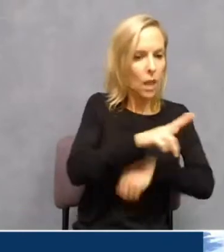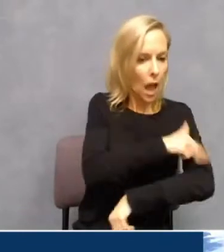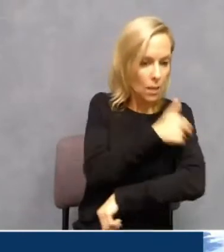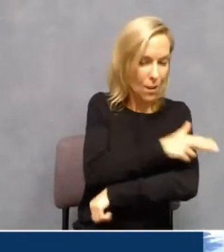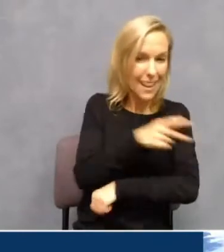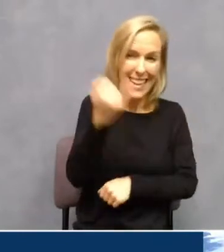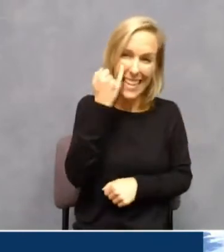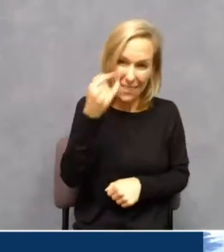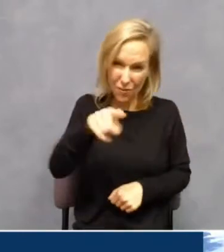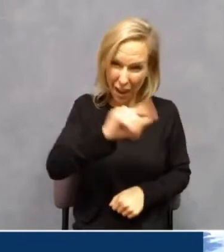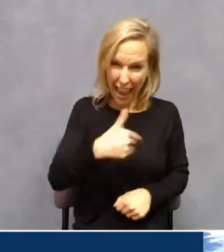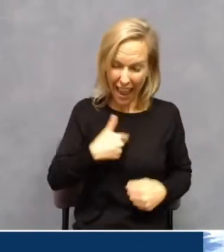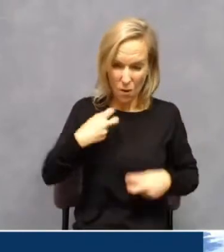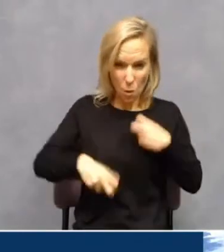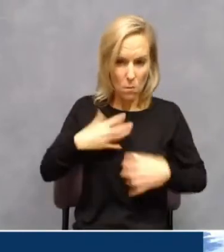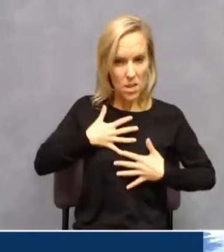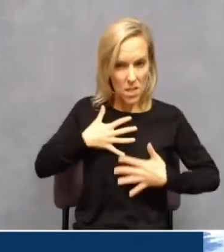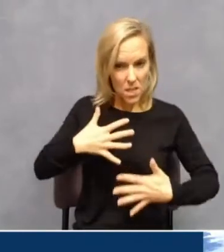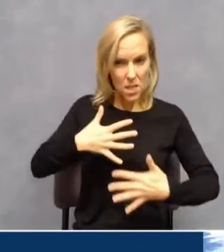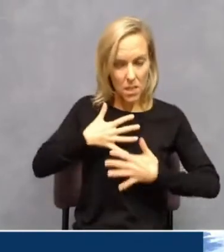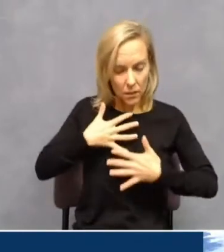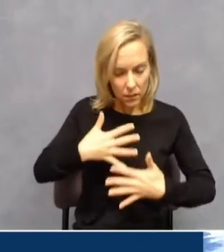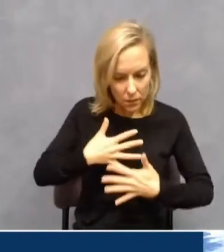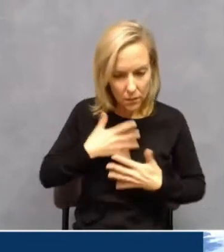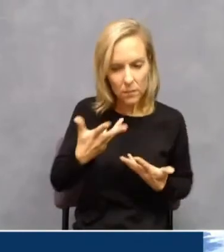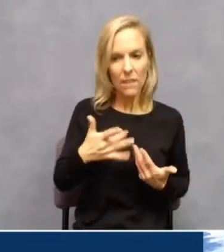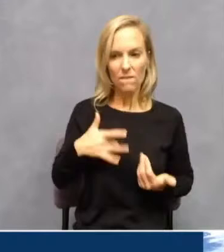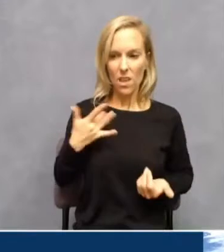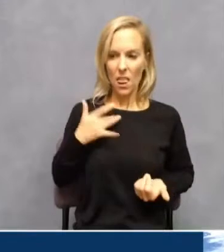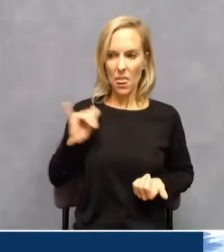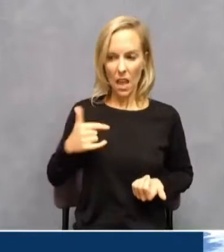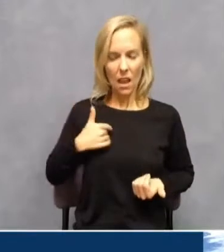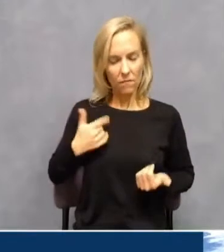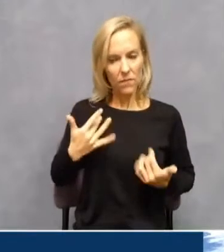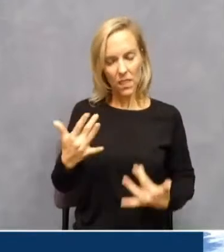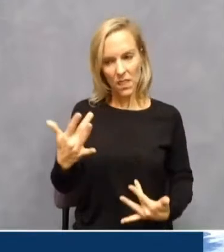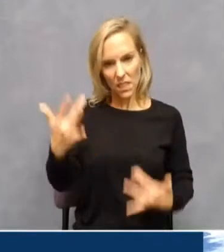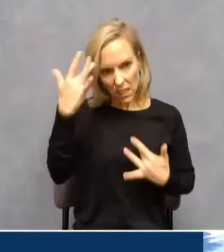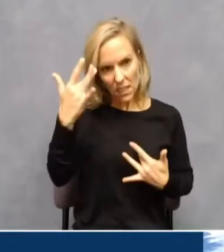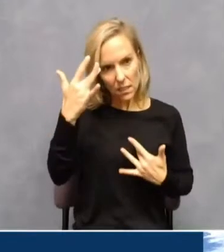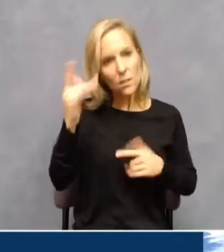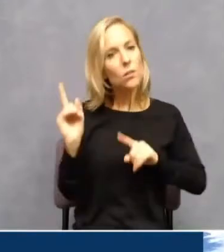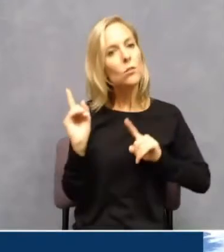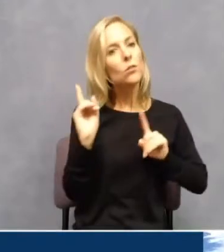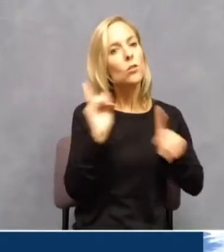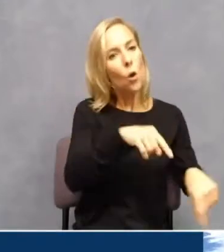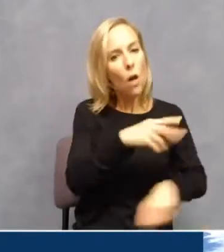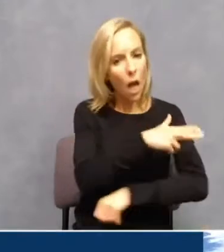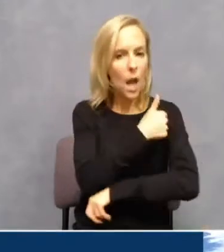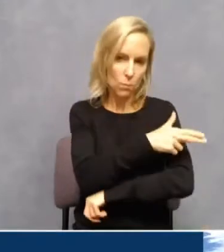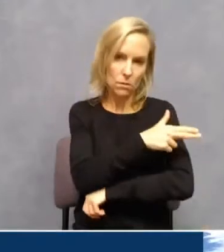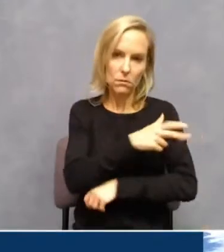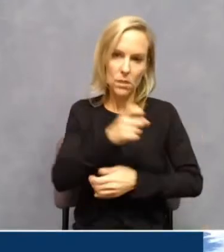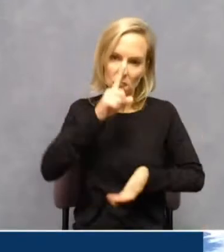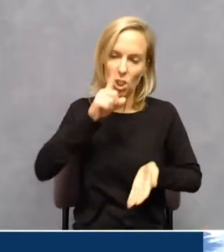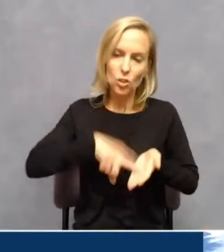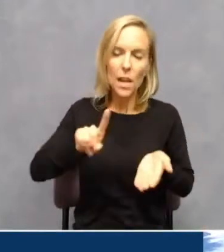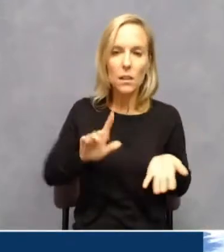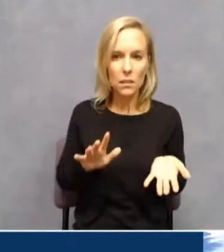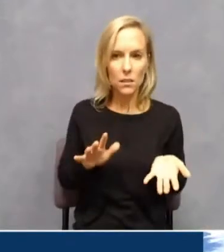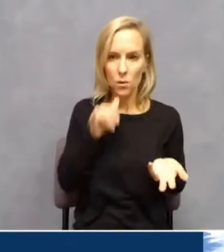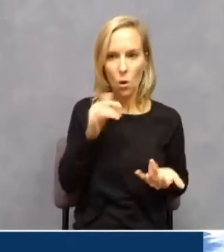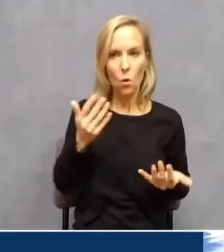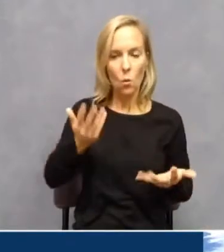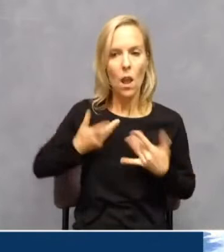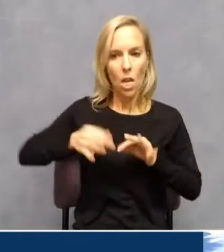trouble breathing, if you feel like you are really sick, go to the hospital and get checked out. Don't wait another day,